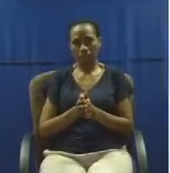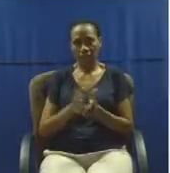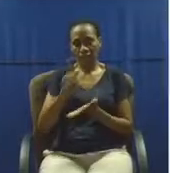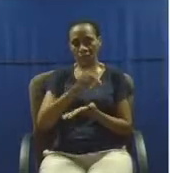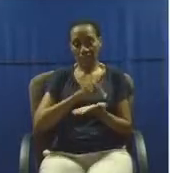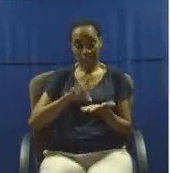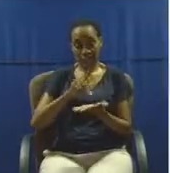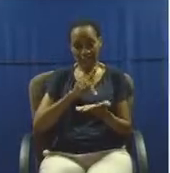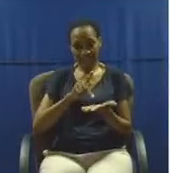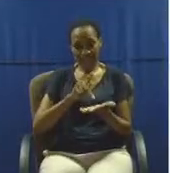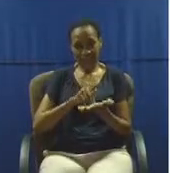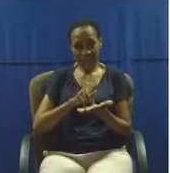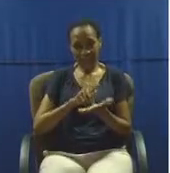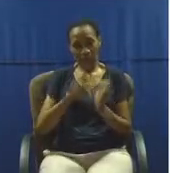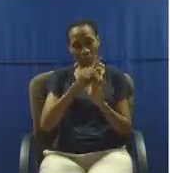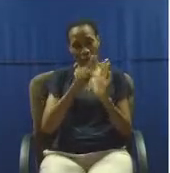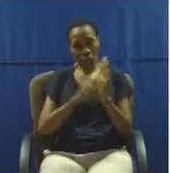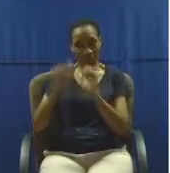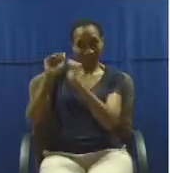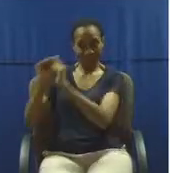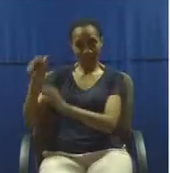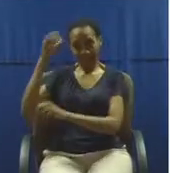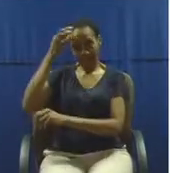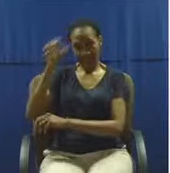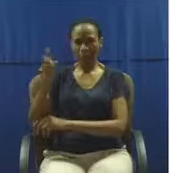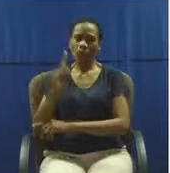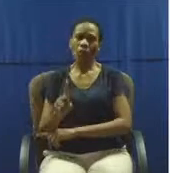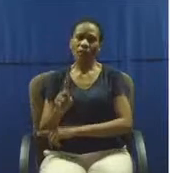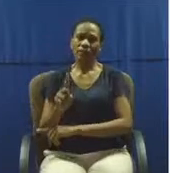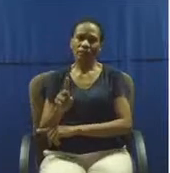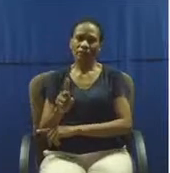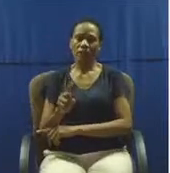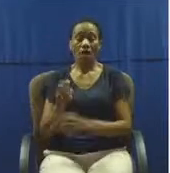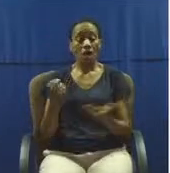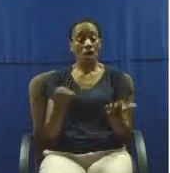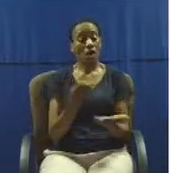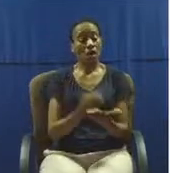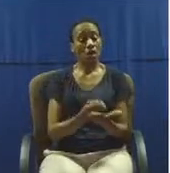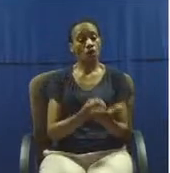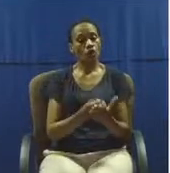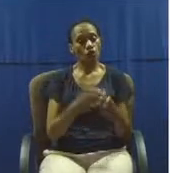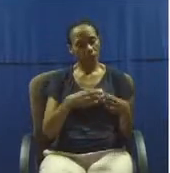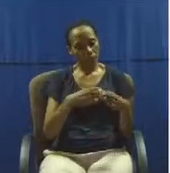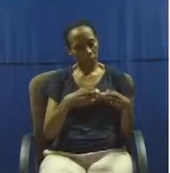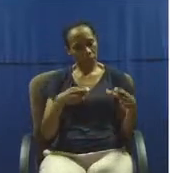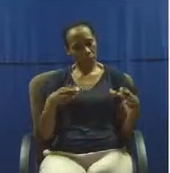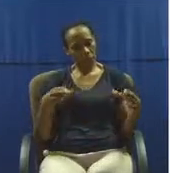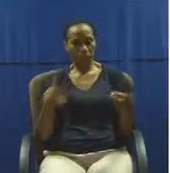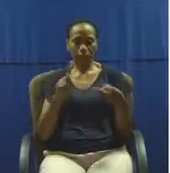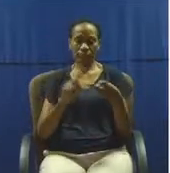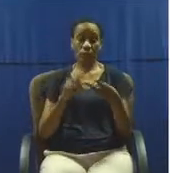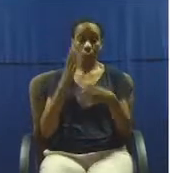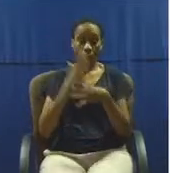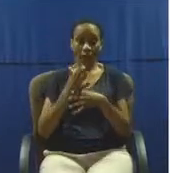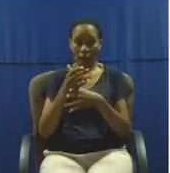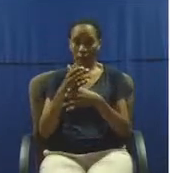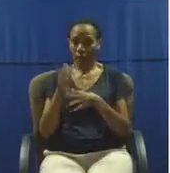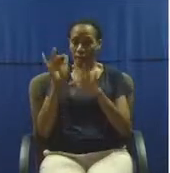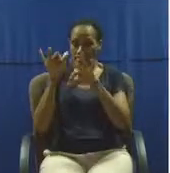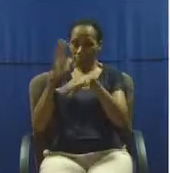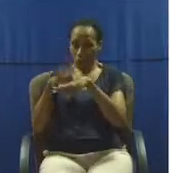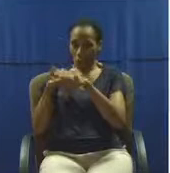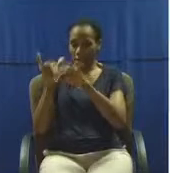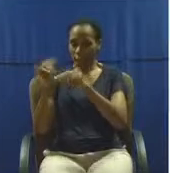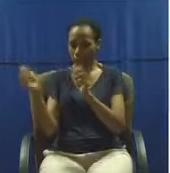pillar of government's program is to grow the economy and to create employment. And